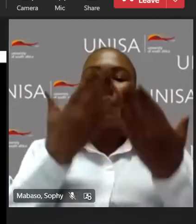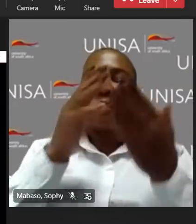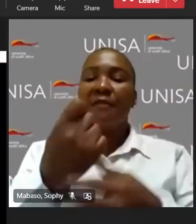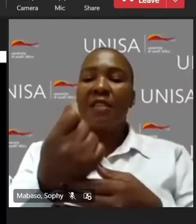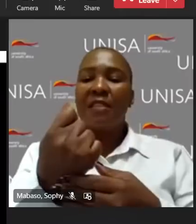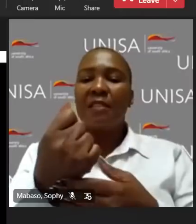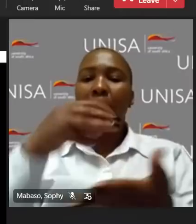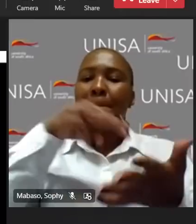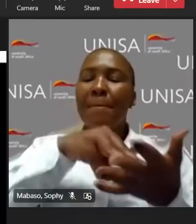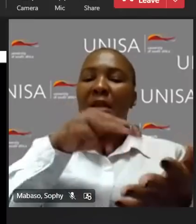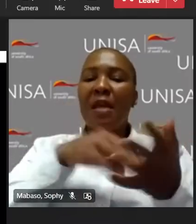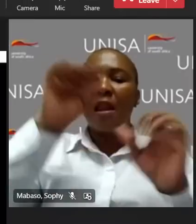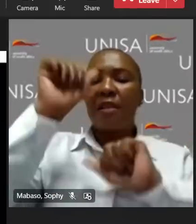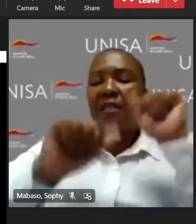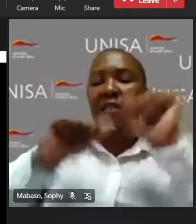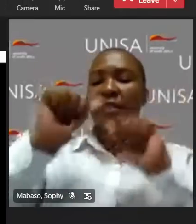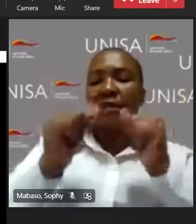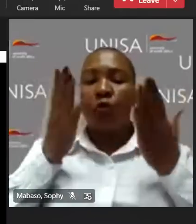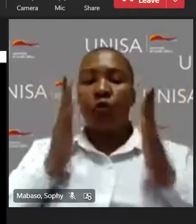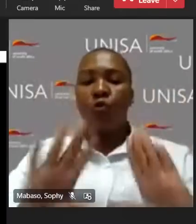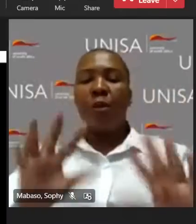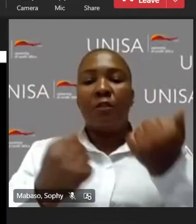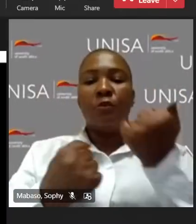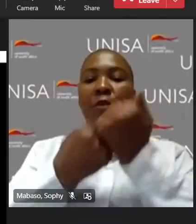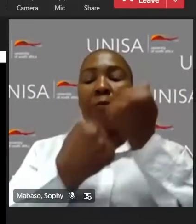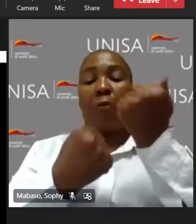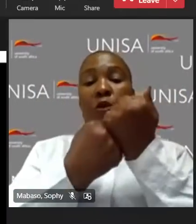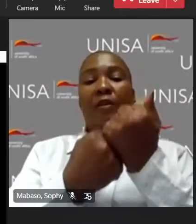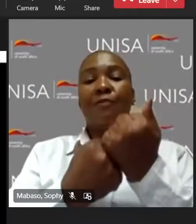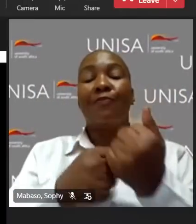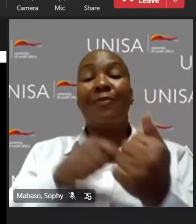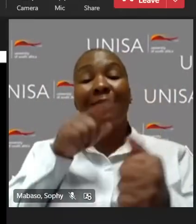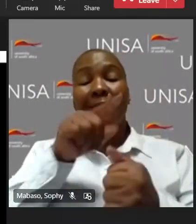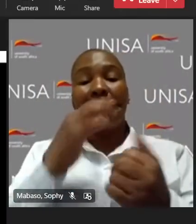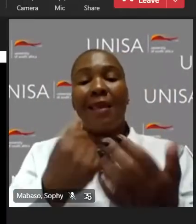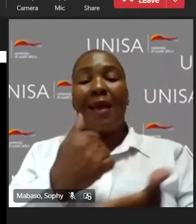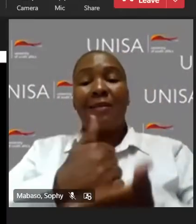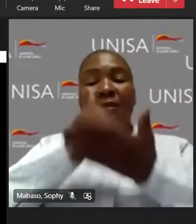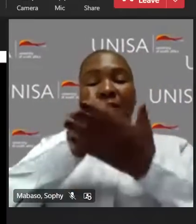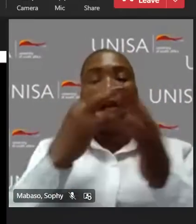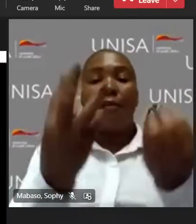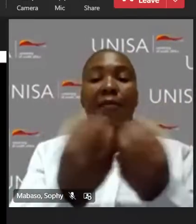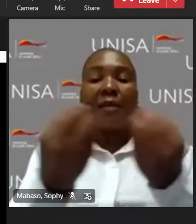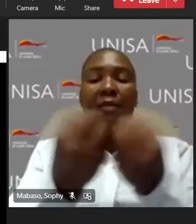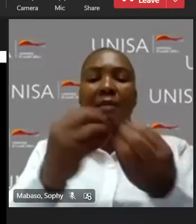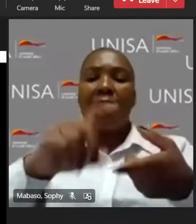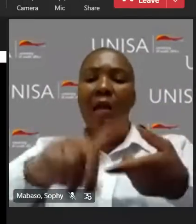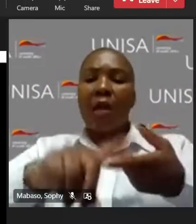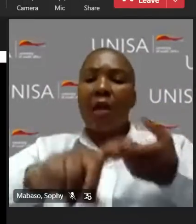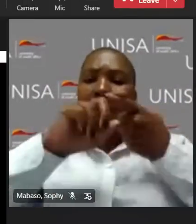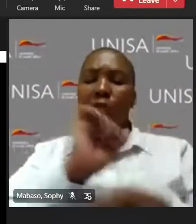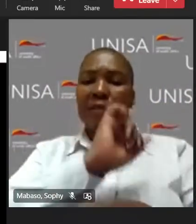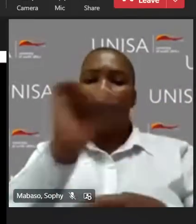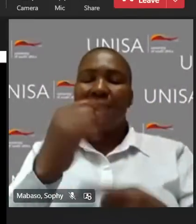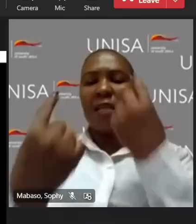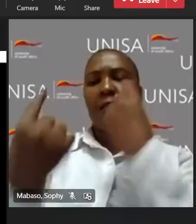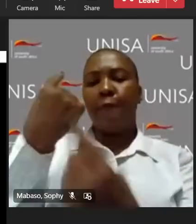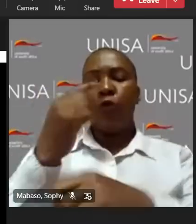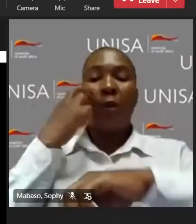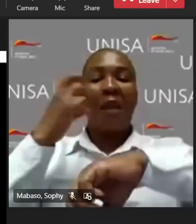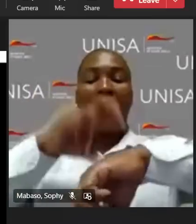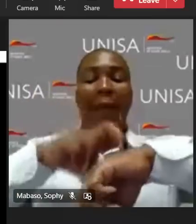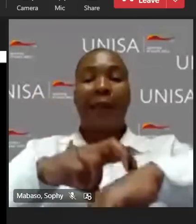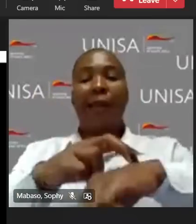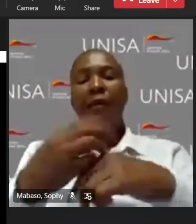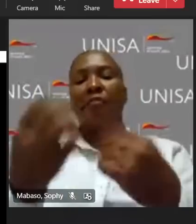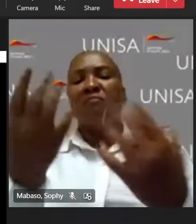medical assessment, and human support. Then the assistive devices depends on their individual needs. It could